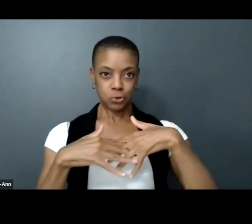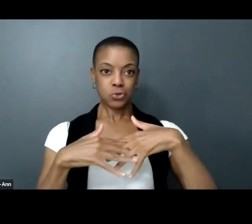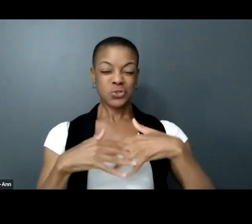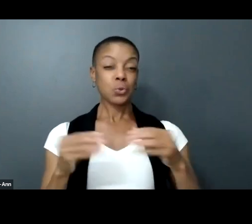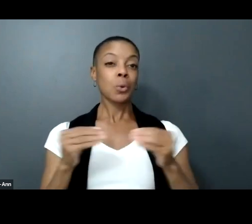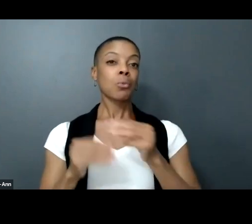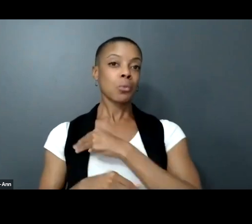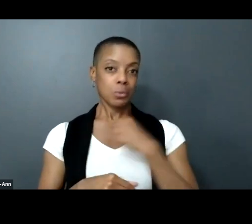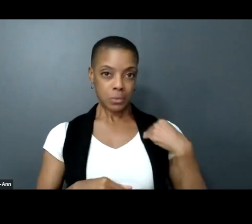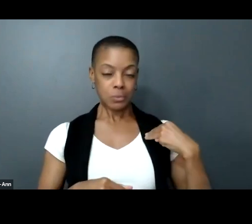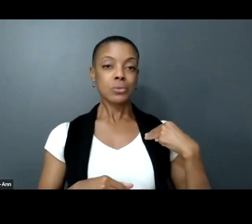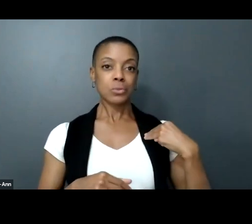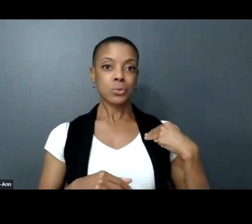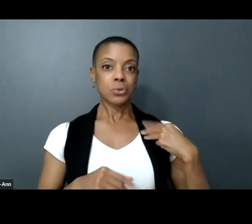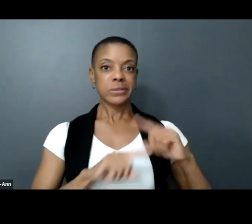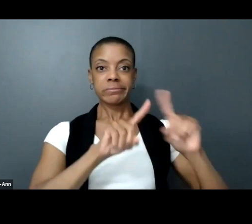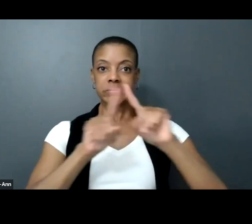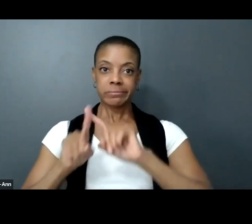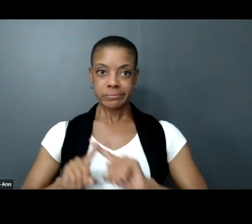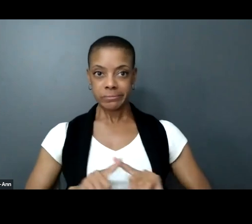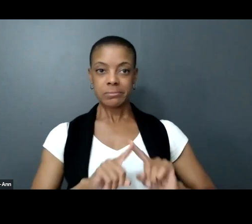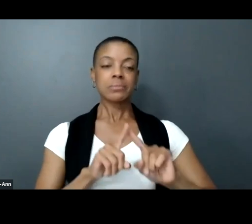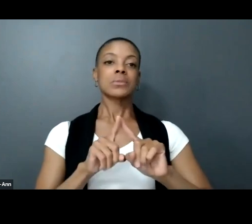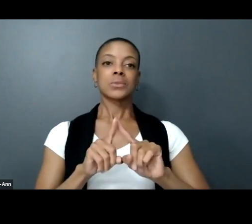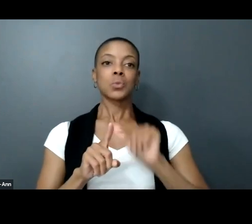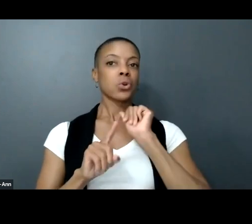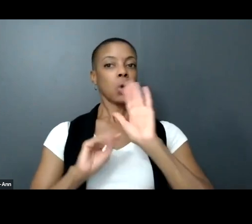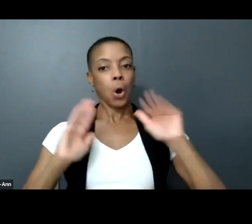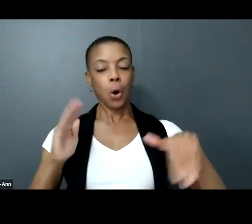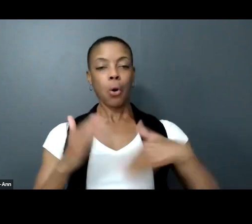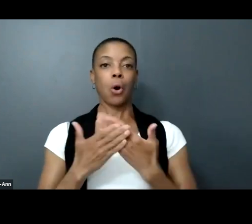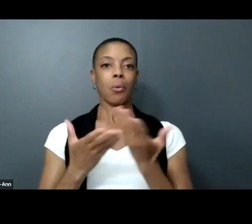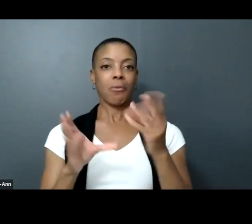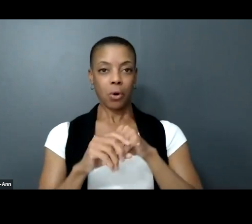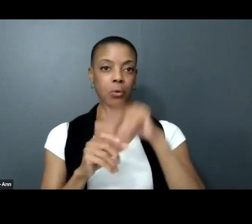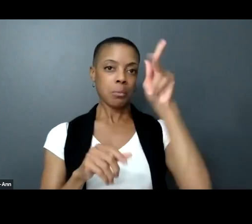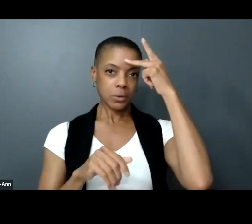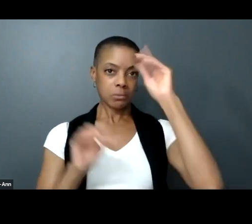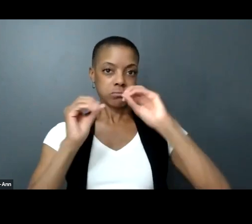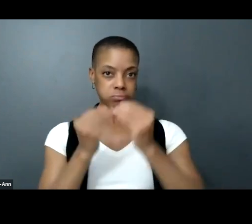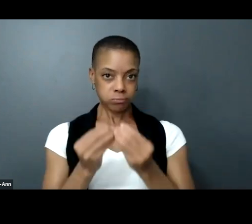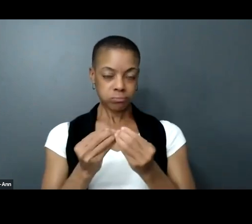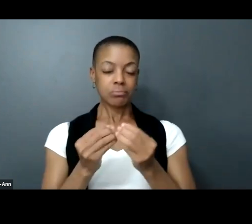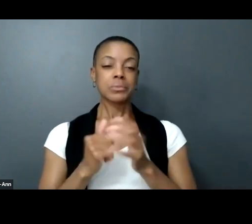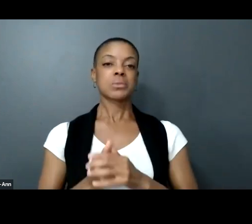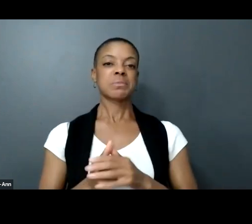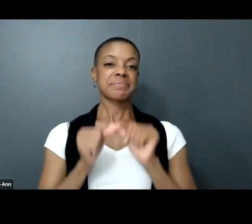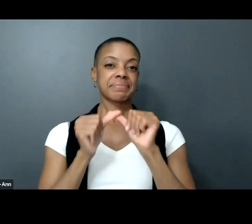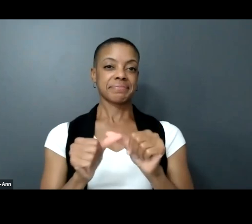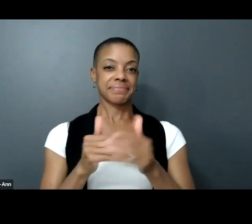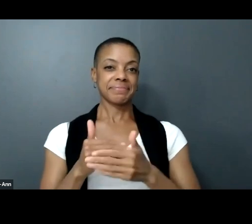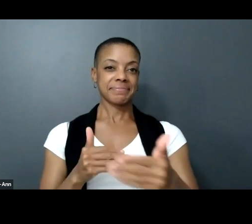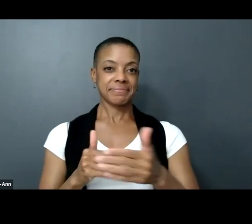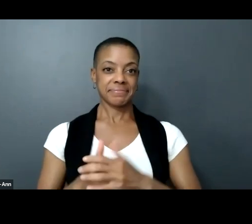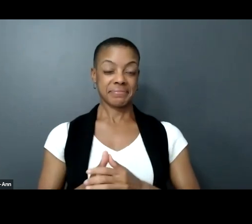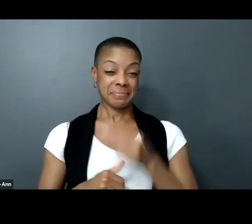of the Anishinaabeg Nation, but we don't all sit within this political organization. So with that being said, I'll go on from there.